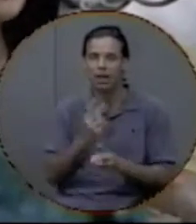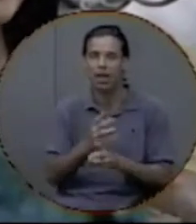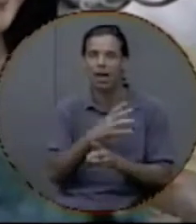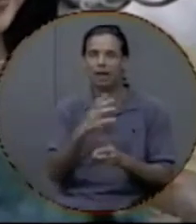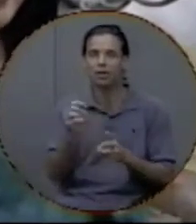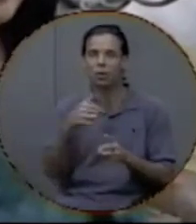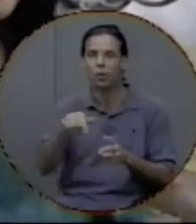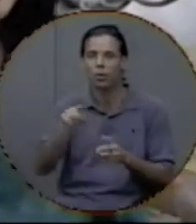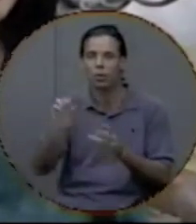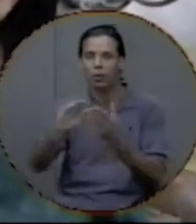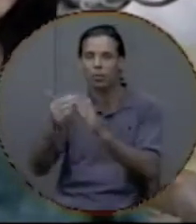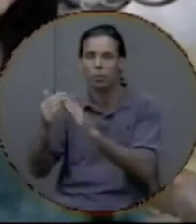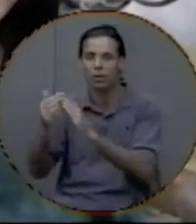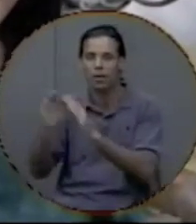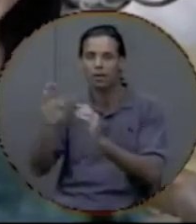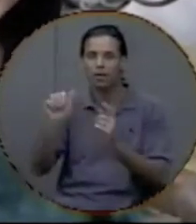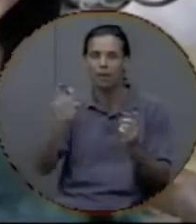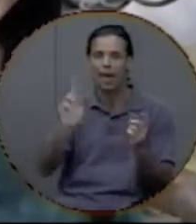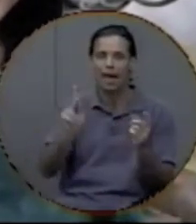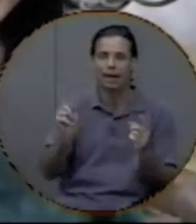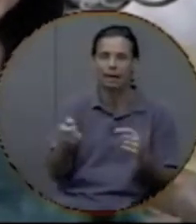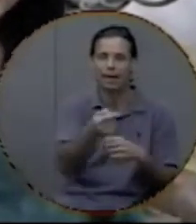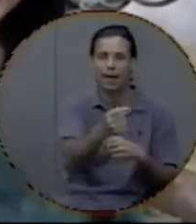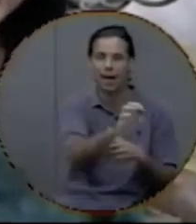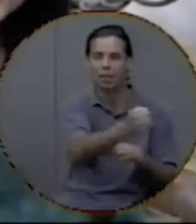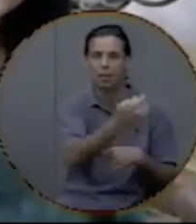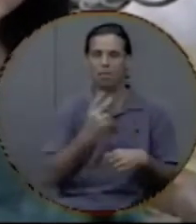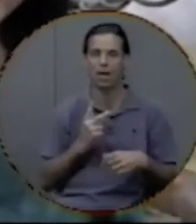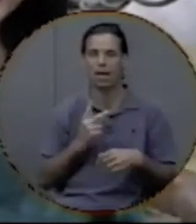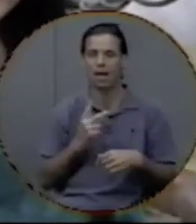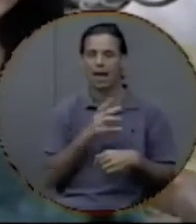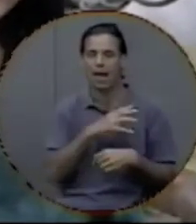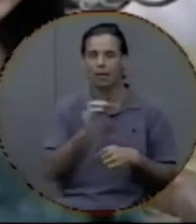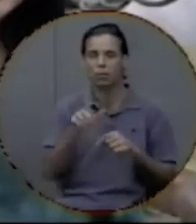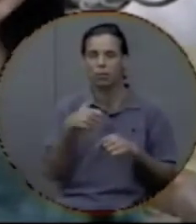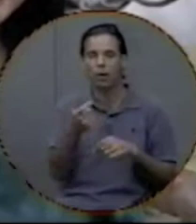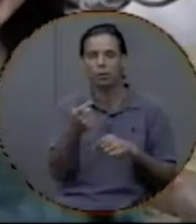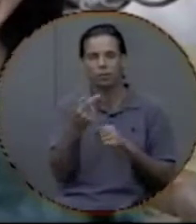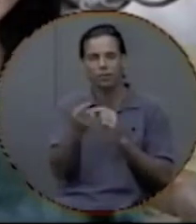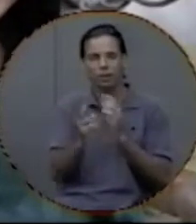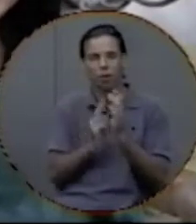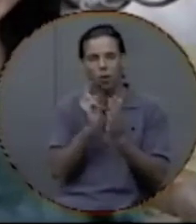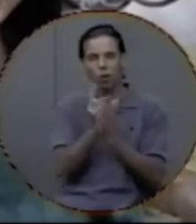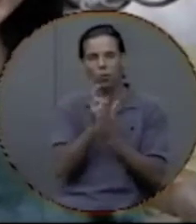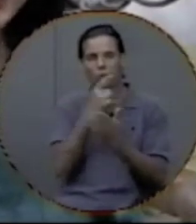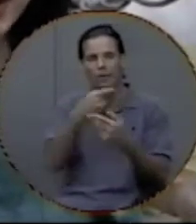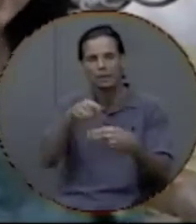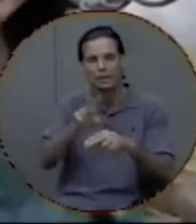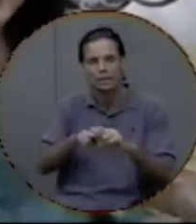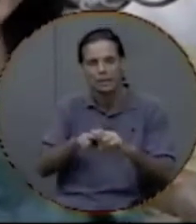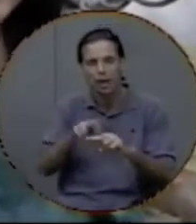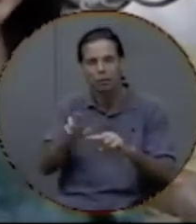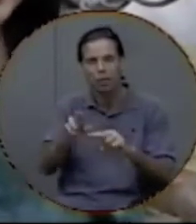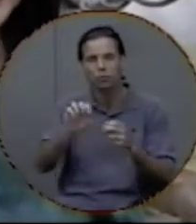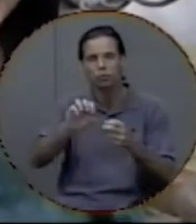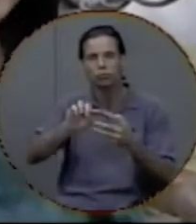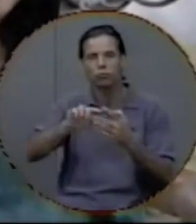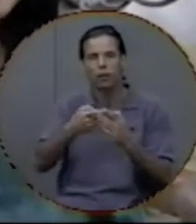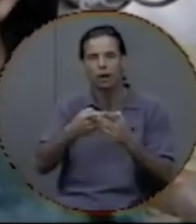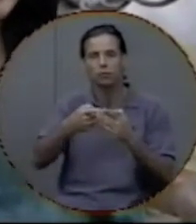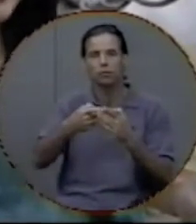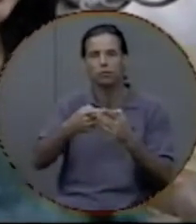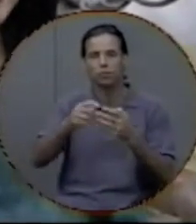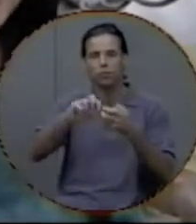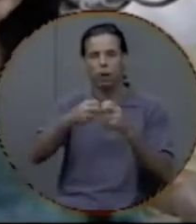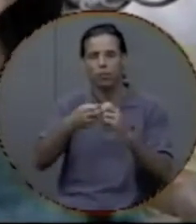community, going to the bank, and coming back. And as you're looking at this video, really sit down and start problem solving, because a lot of